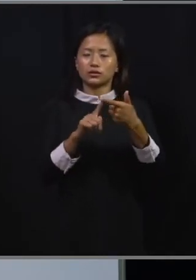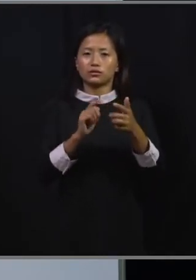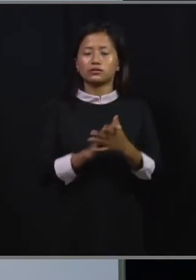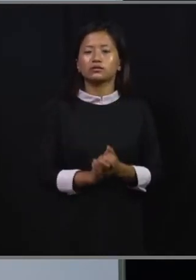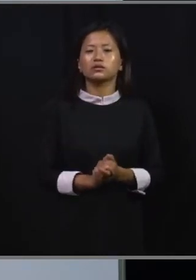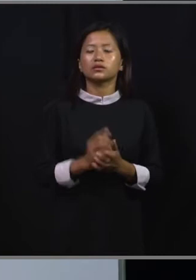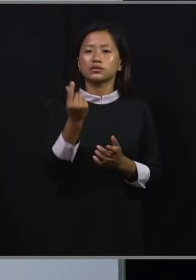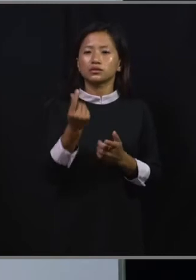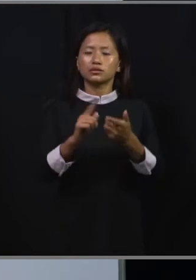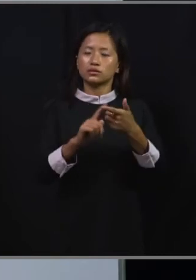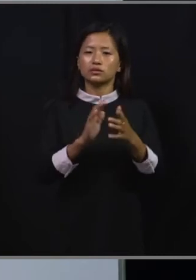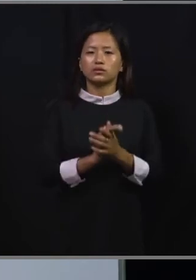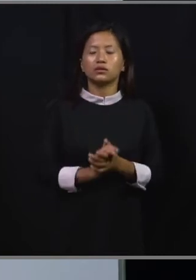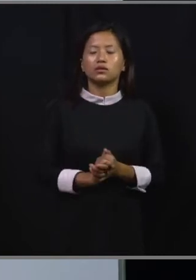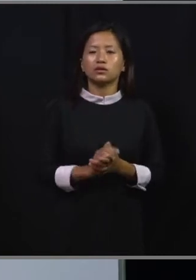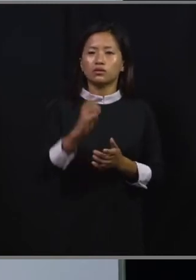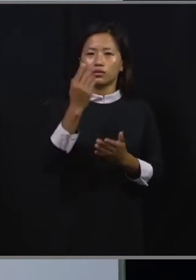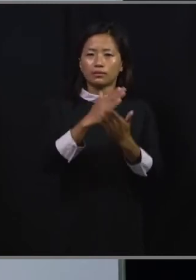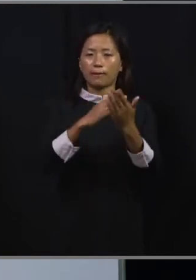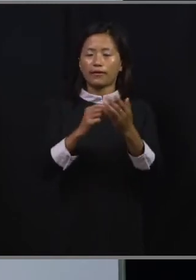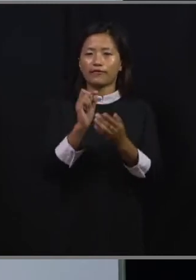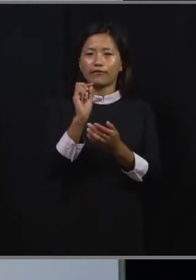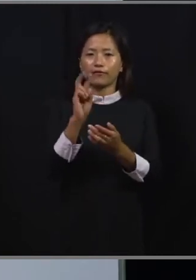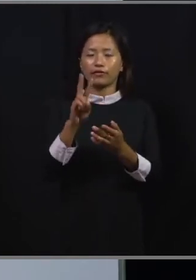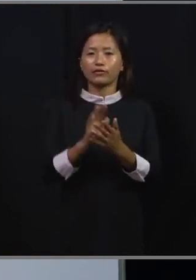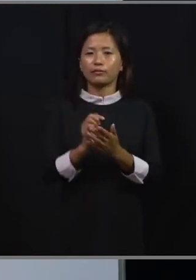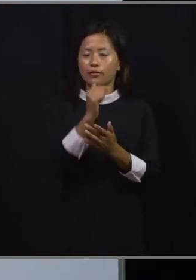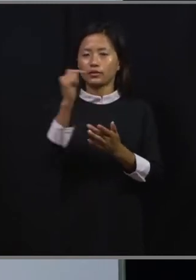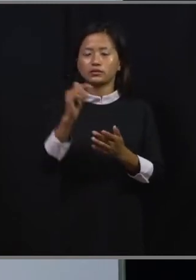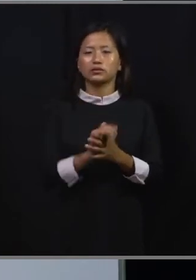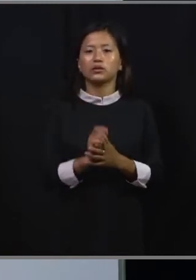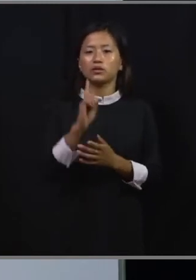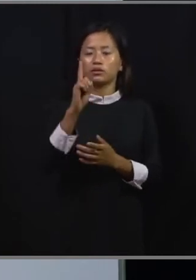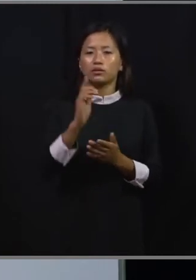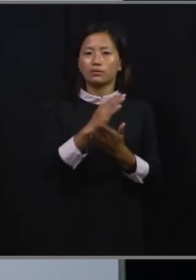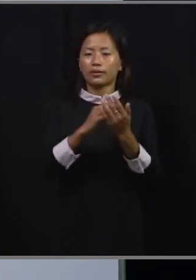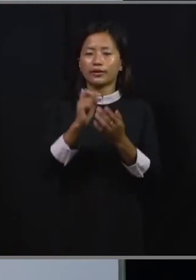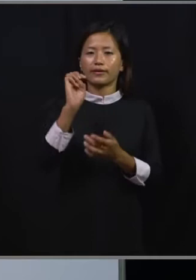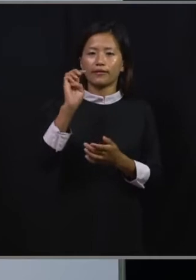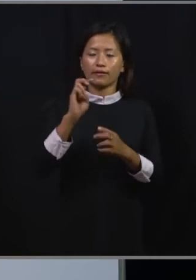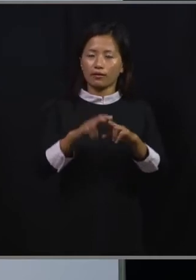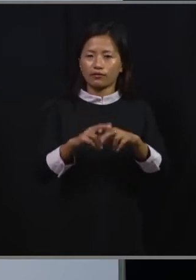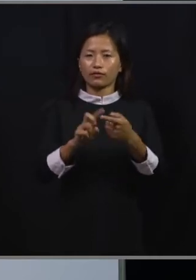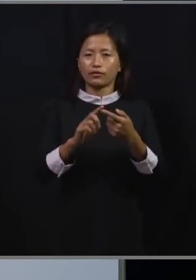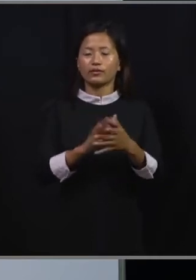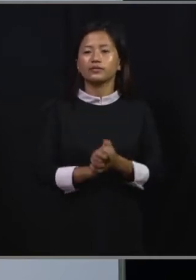The value of UE is given by 1 by V minus 1 by FE.